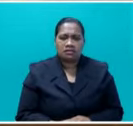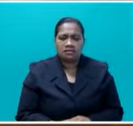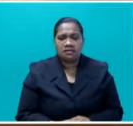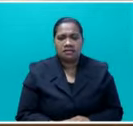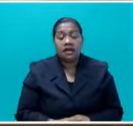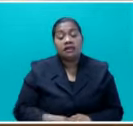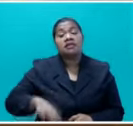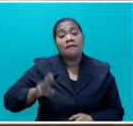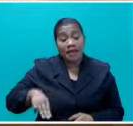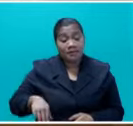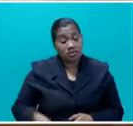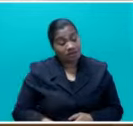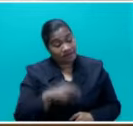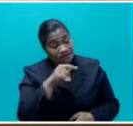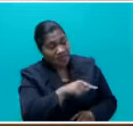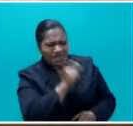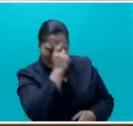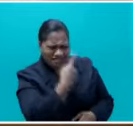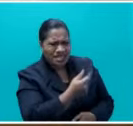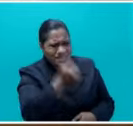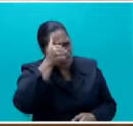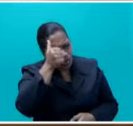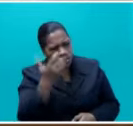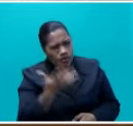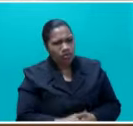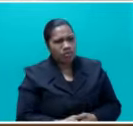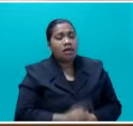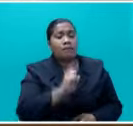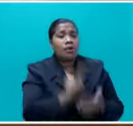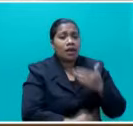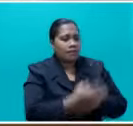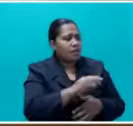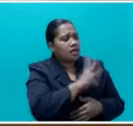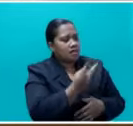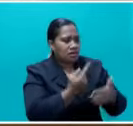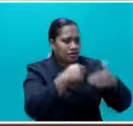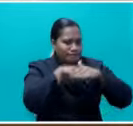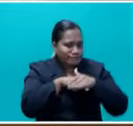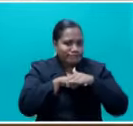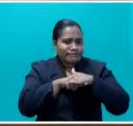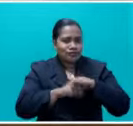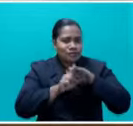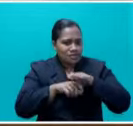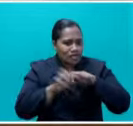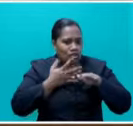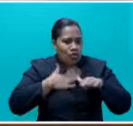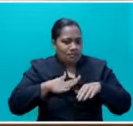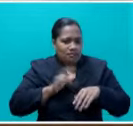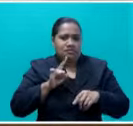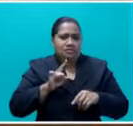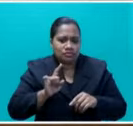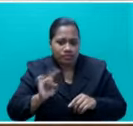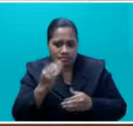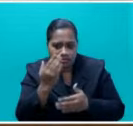and members of that side understand this. They know this. They are all ducking under the table. They don't want to face what's in front of them.